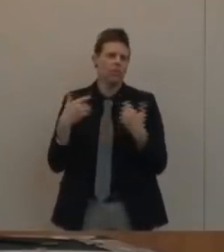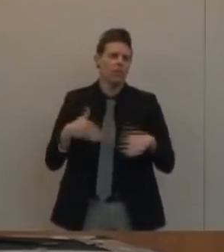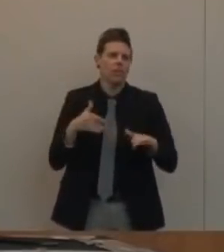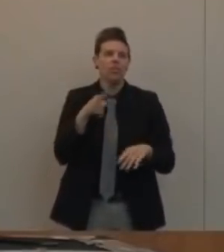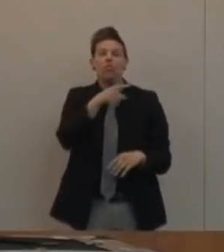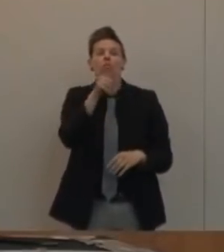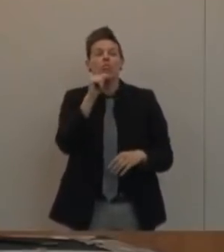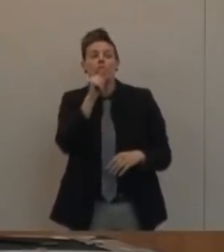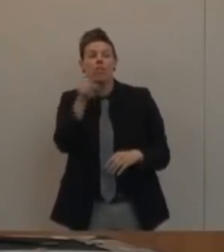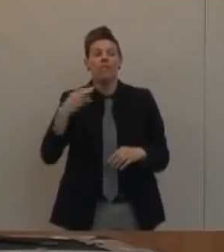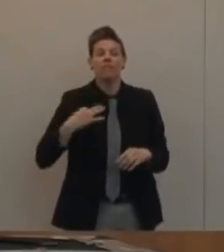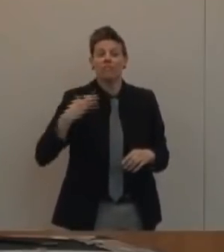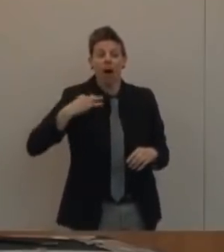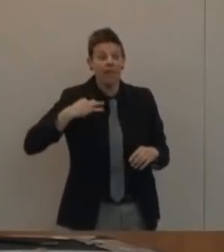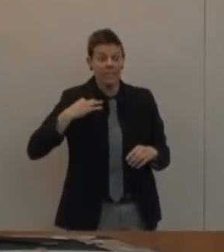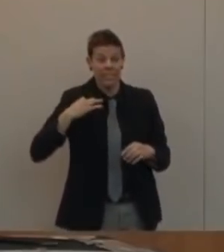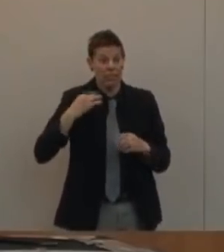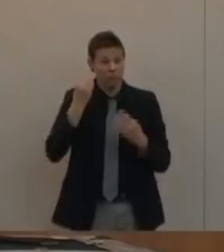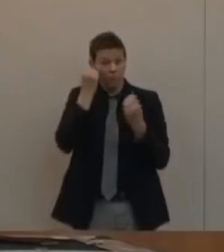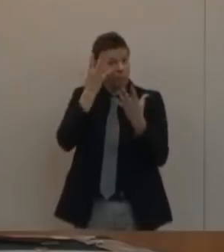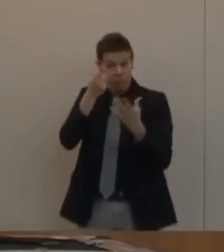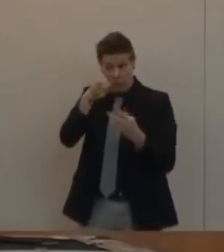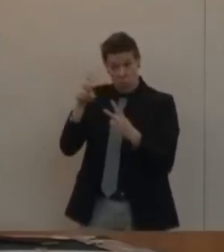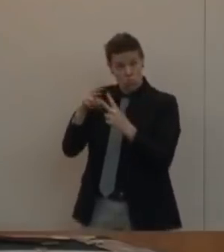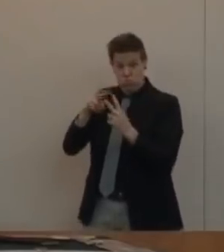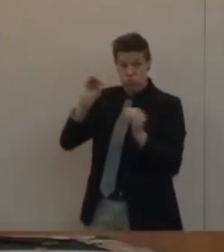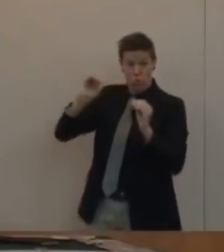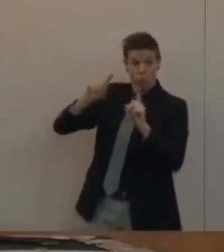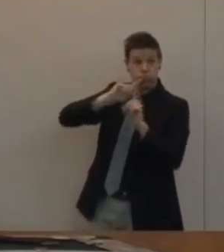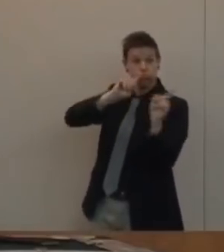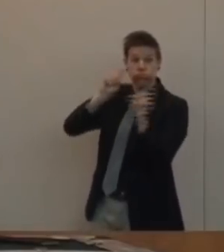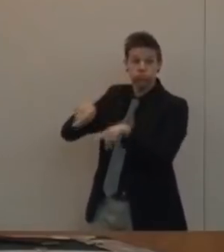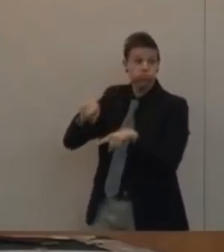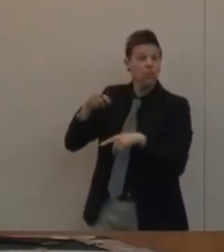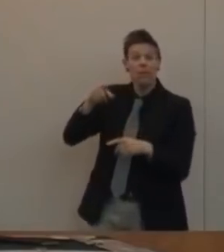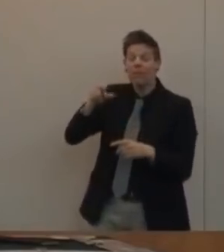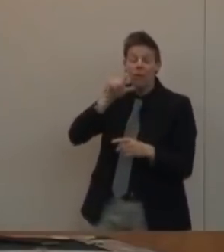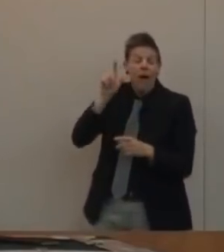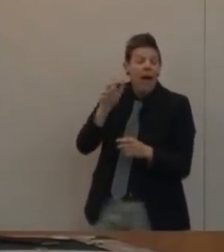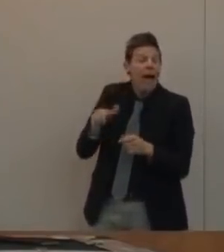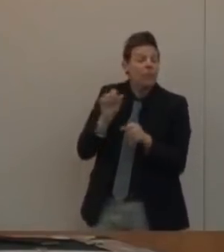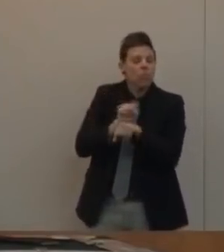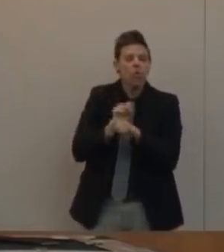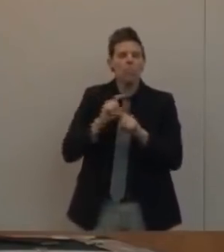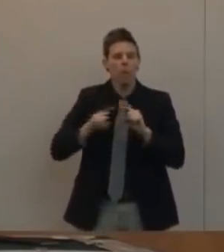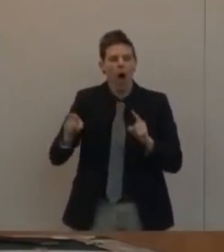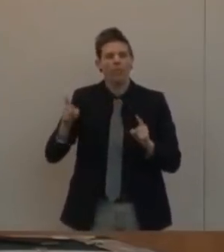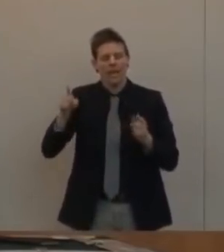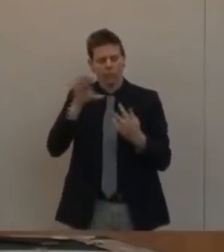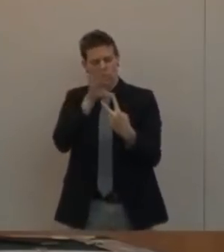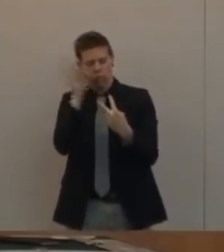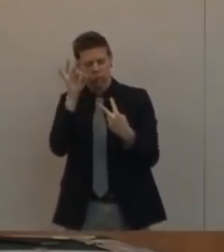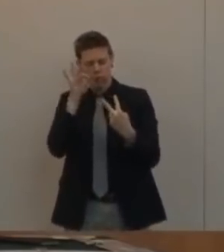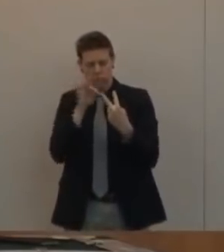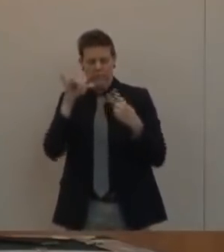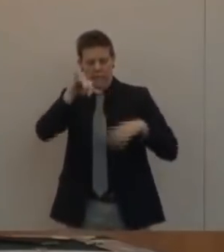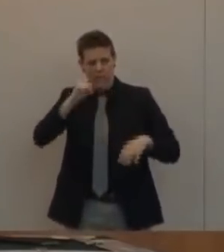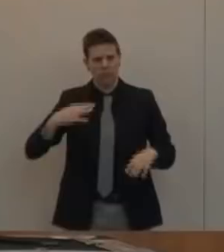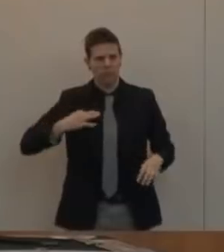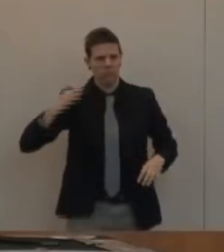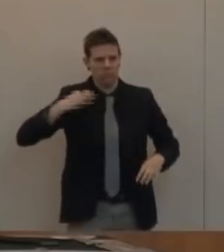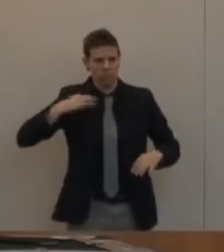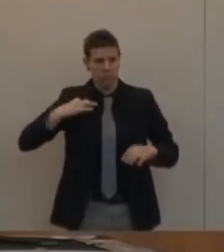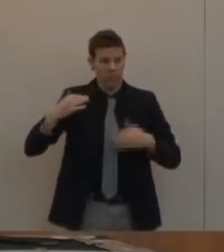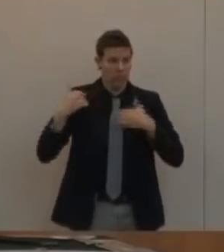so we don't have an order, they're excluded and exempted, because well more than 90%, the